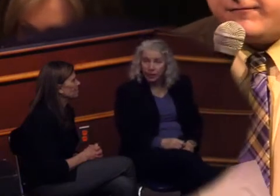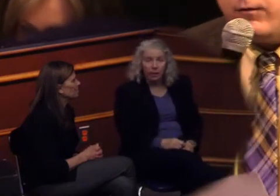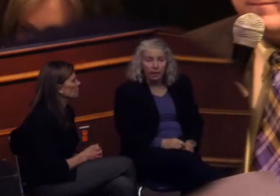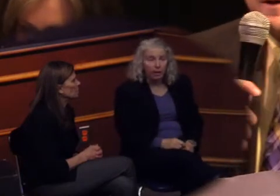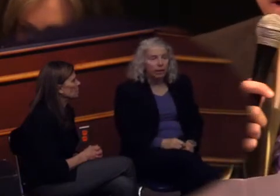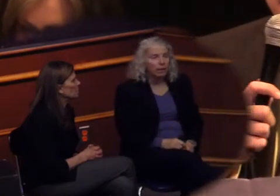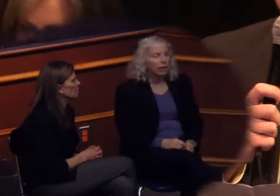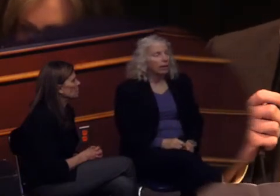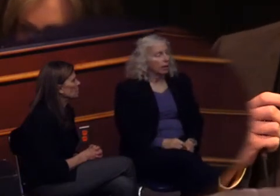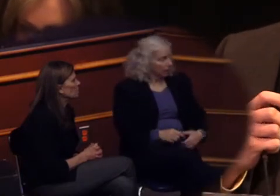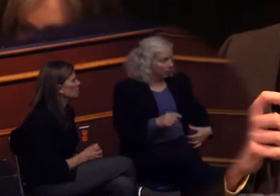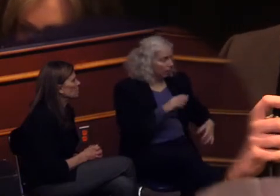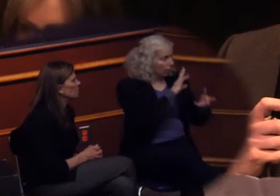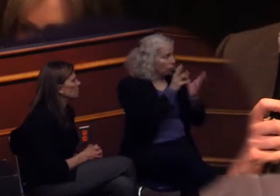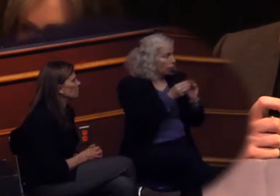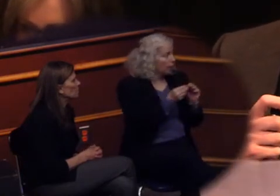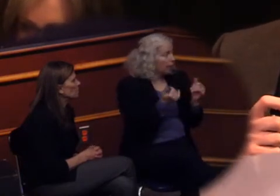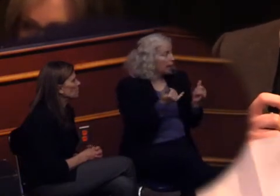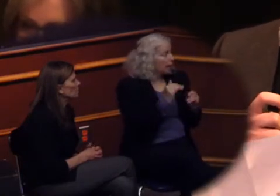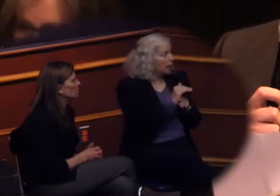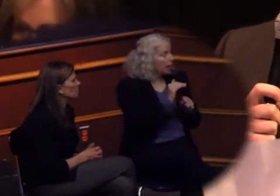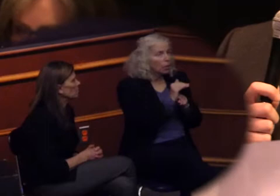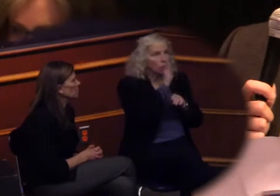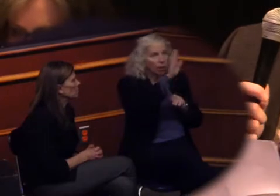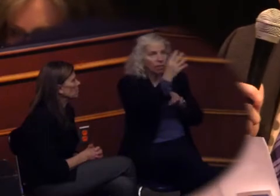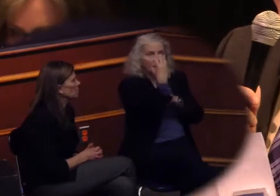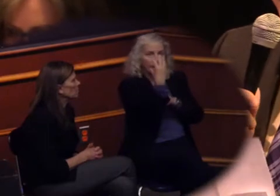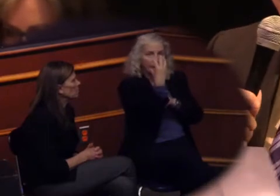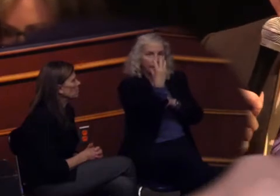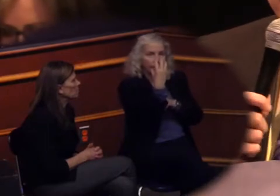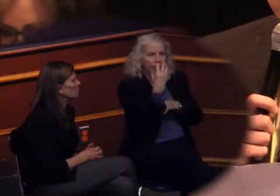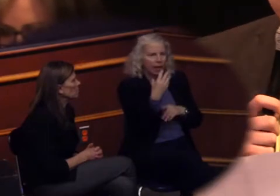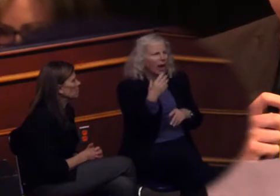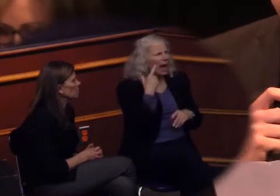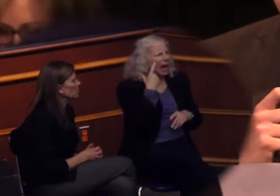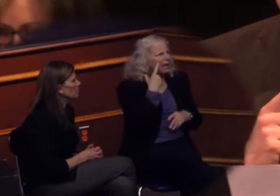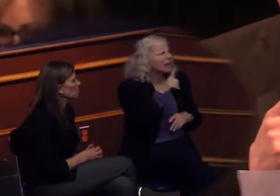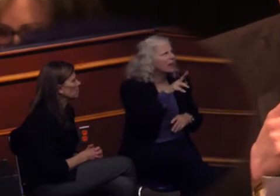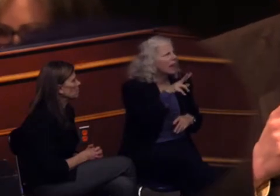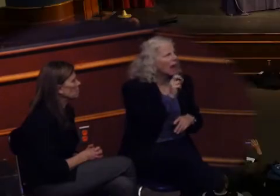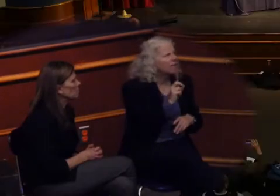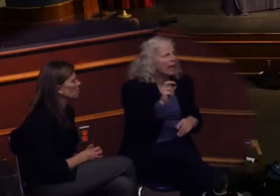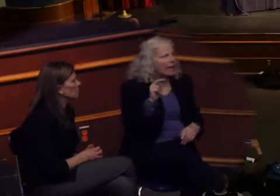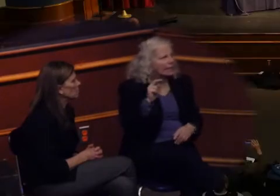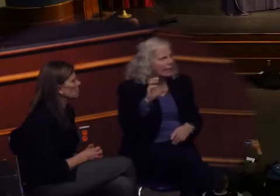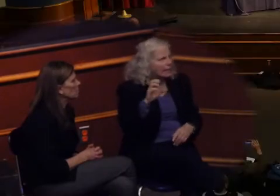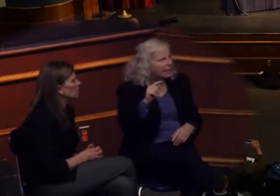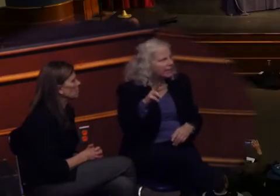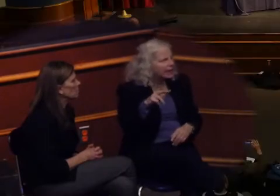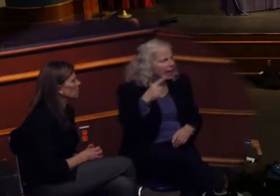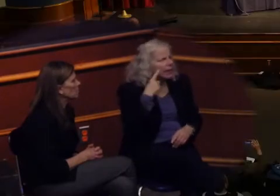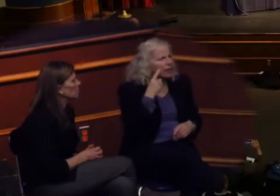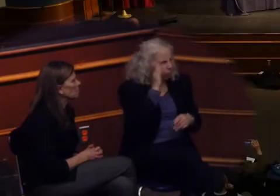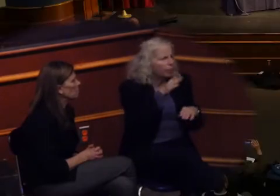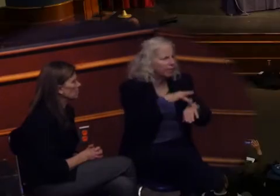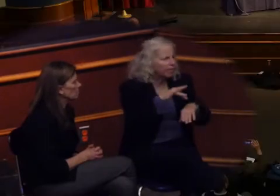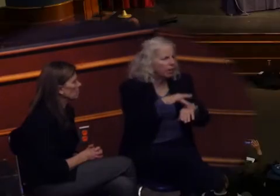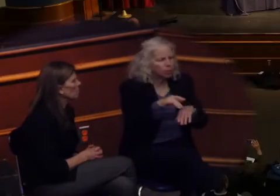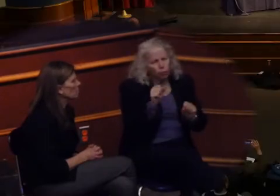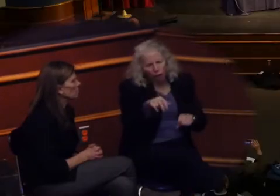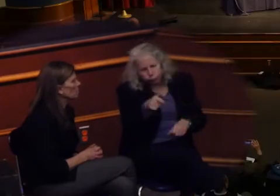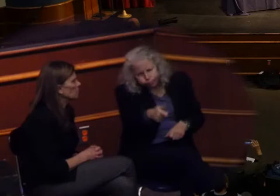Our forum tonight is going to be taped. I'm not sure if it will broadcast live on NCTV but it will be available there.